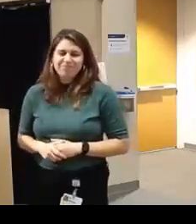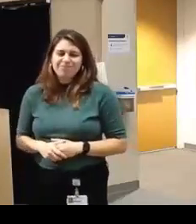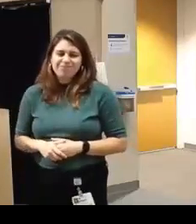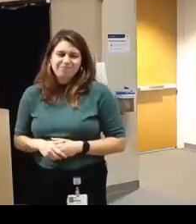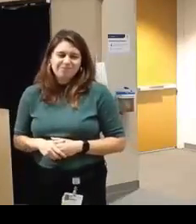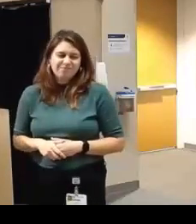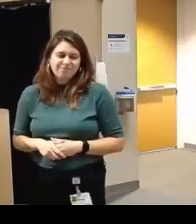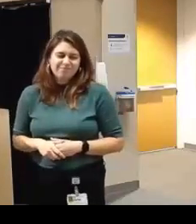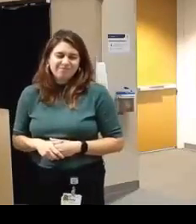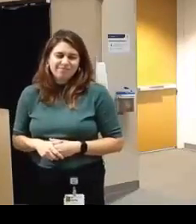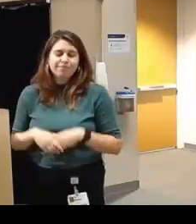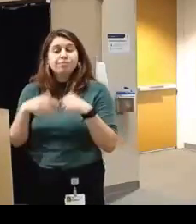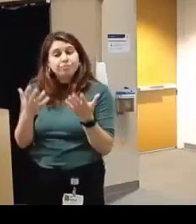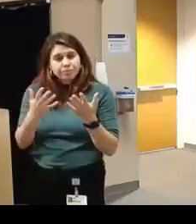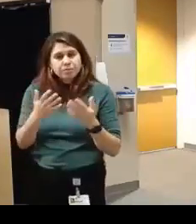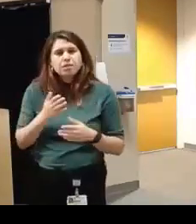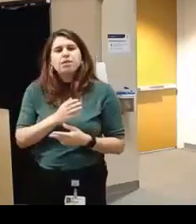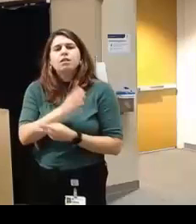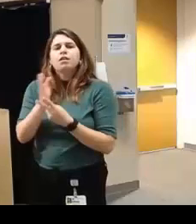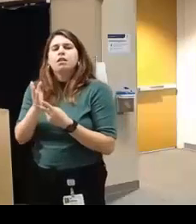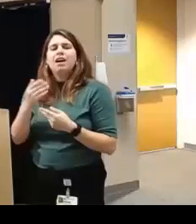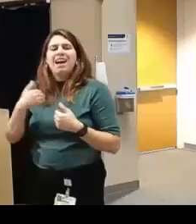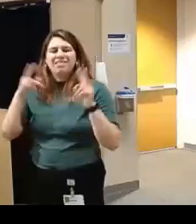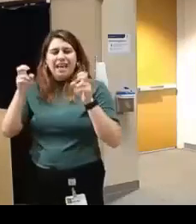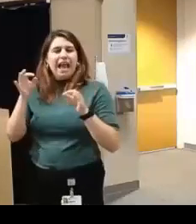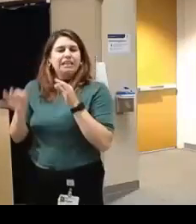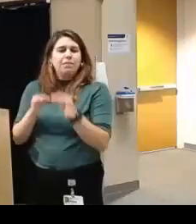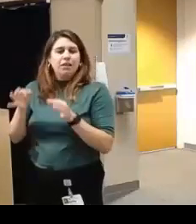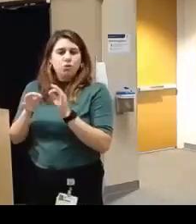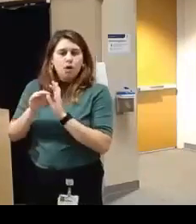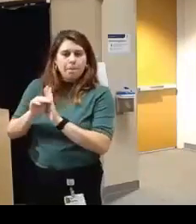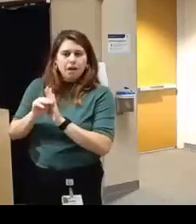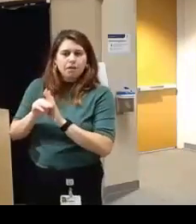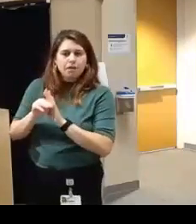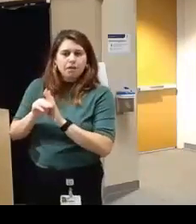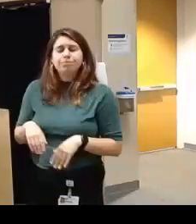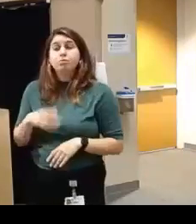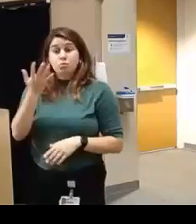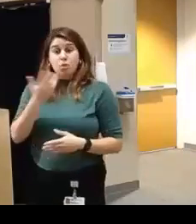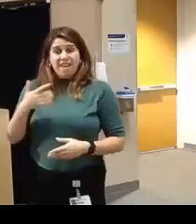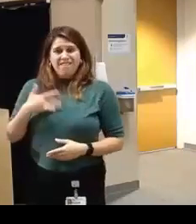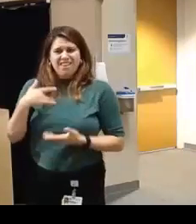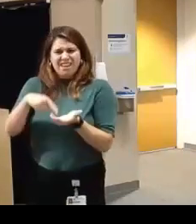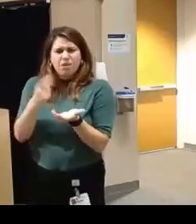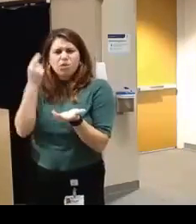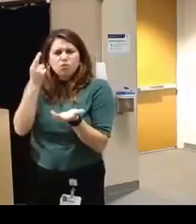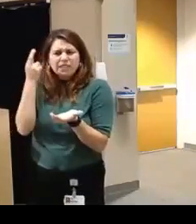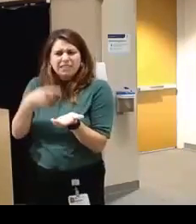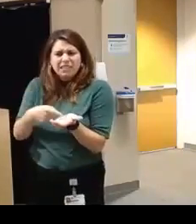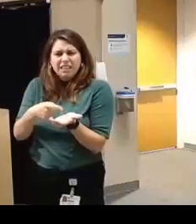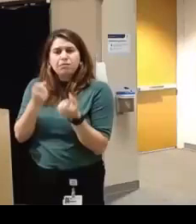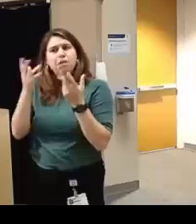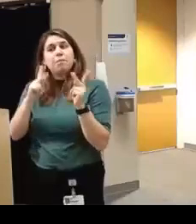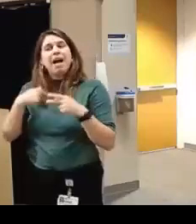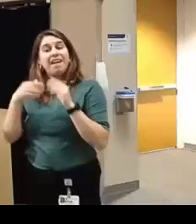And then there's this piece of this explanatory model, which is the reason I feel what I feel. A lot of people have a story, a narrative